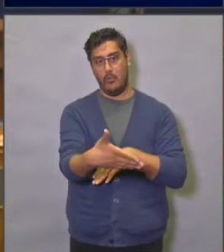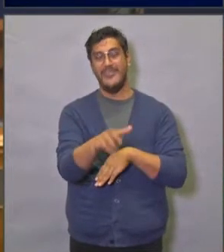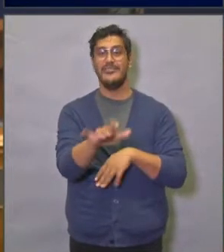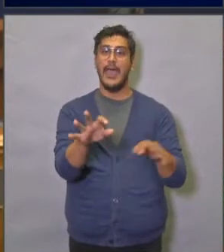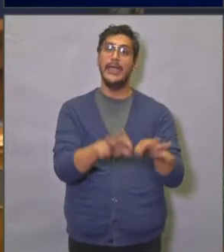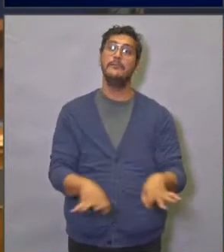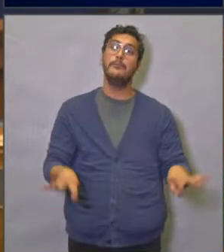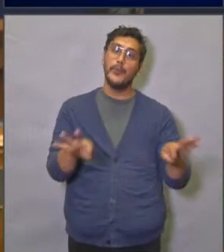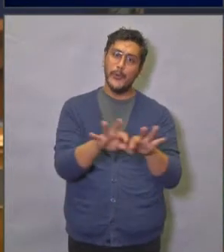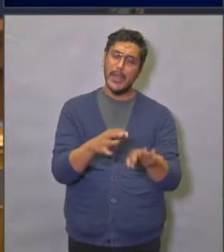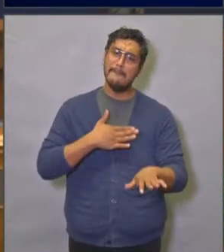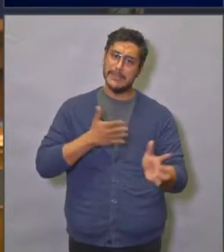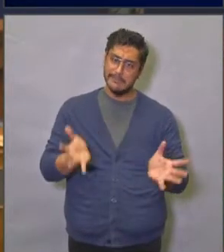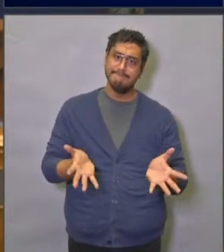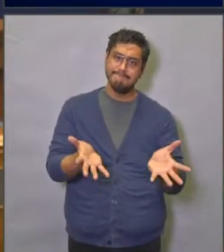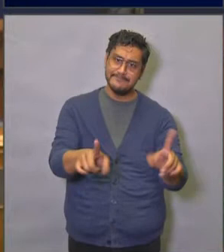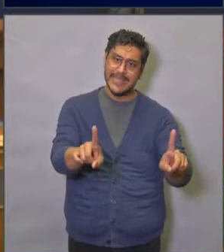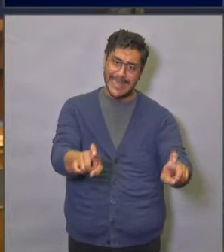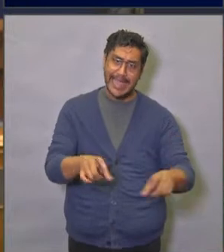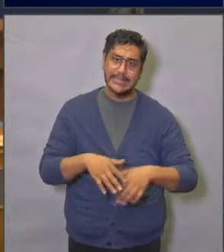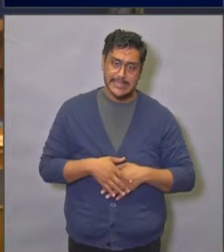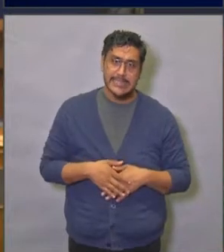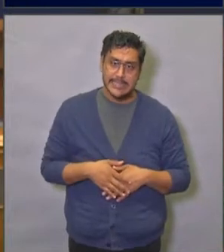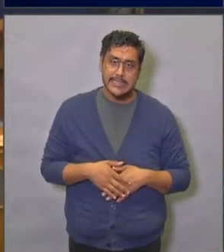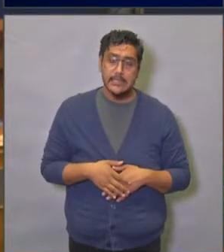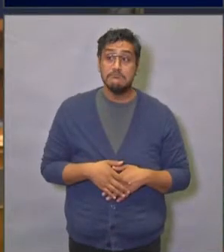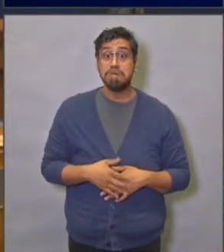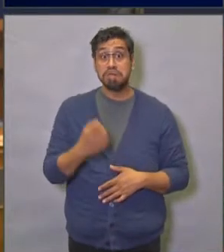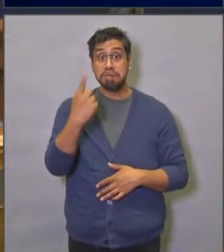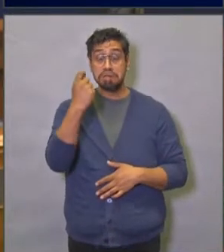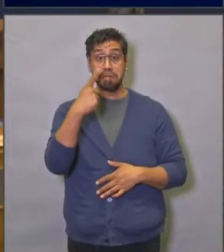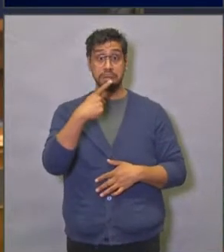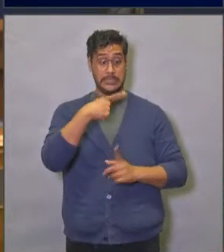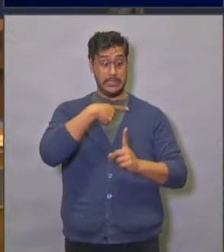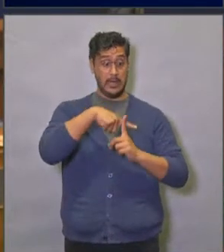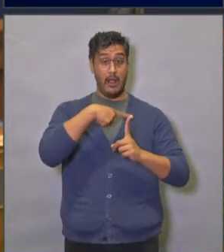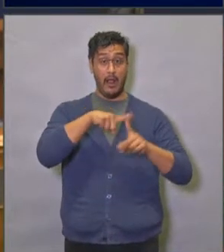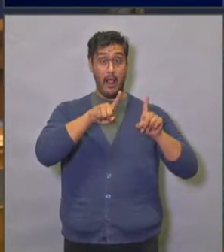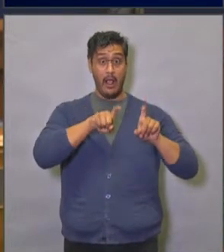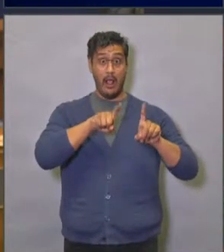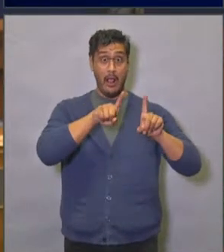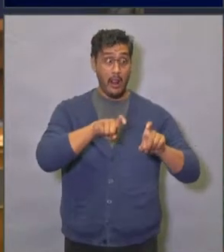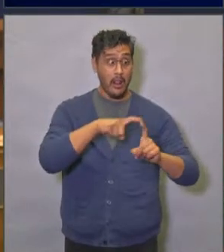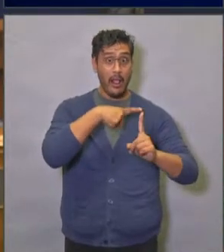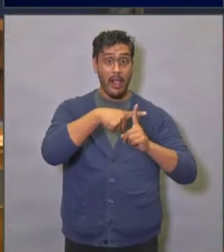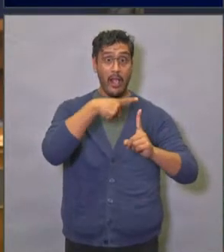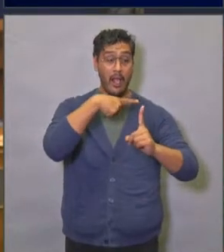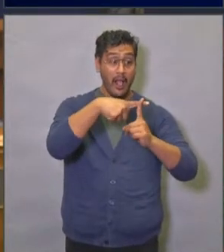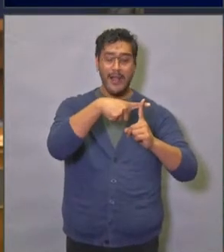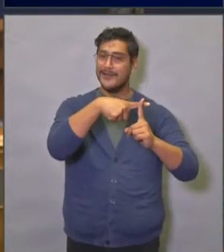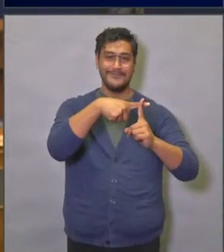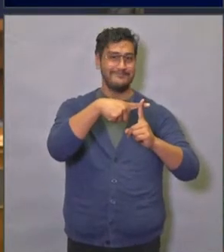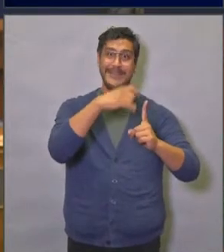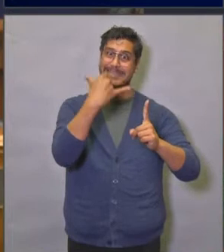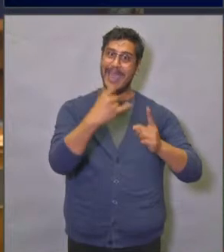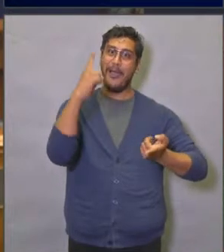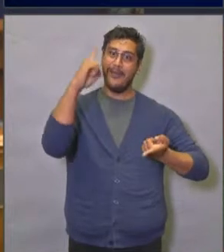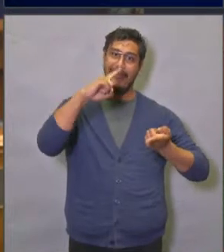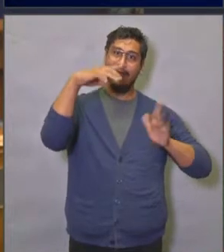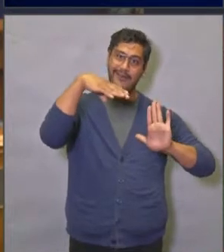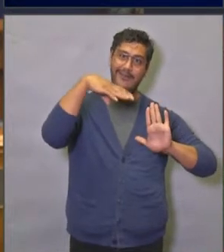that we need people to pursue. It's encouraging that the test positivity rate has continued to decline, as Dr. Ferrer just